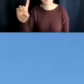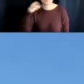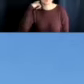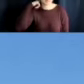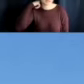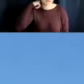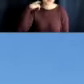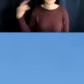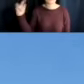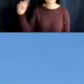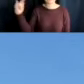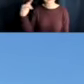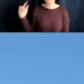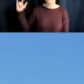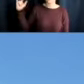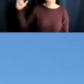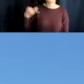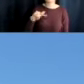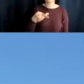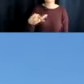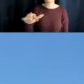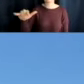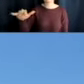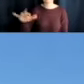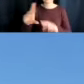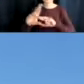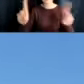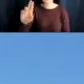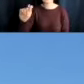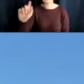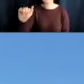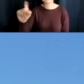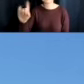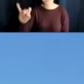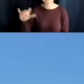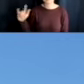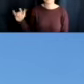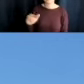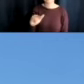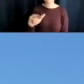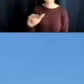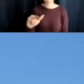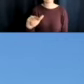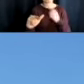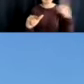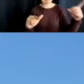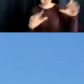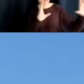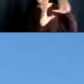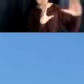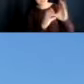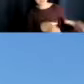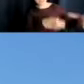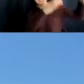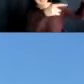runway and also when it's in the air, it's under the control of the FAA, the air control tower, no longer under the control of the airport.